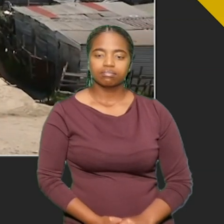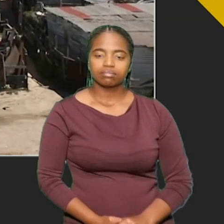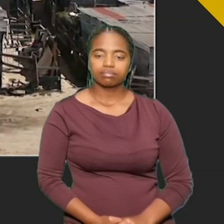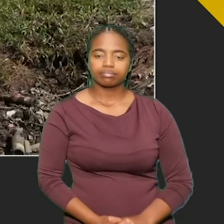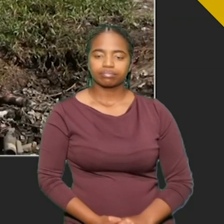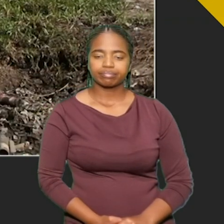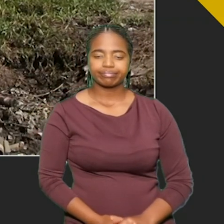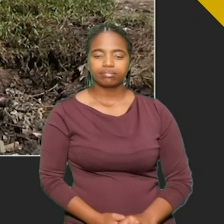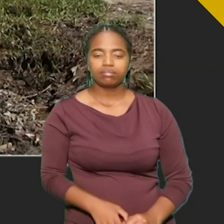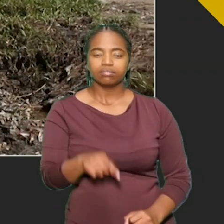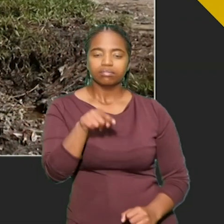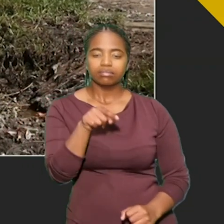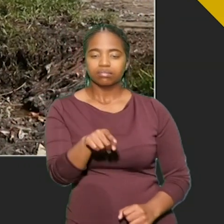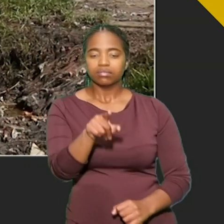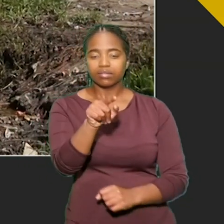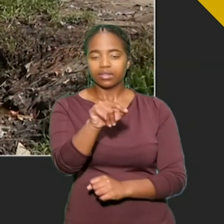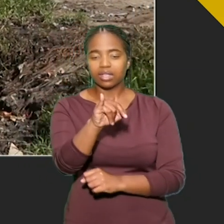iTaiwan lena iyaqala ukubakho